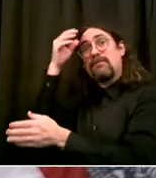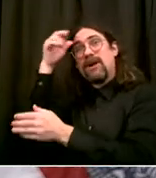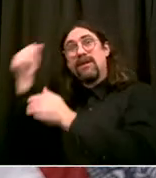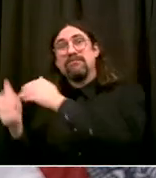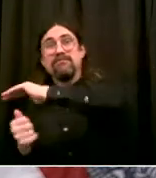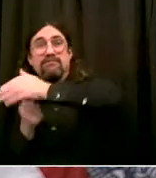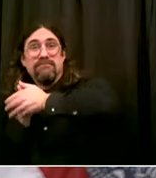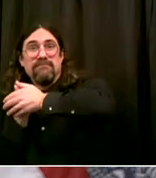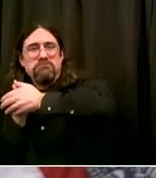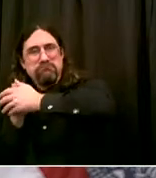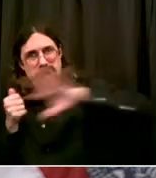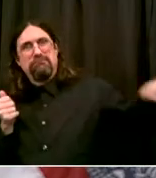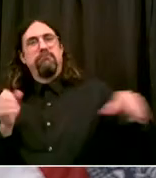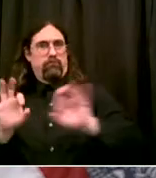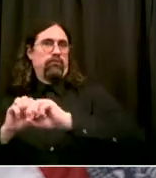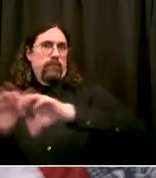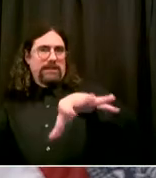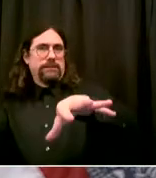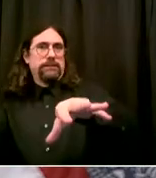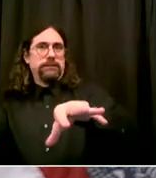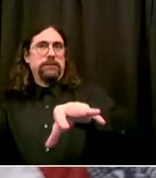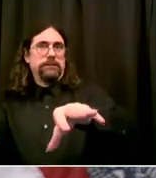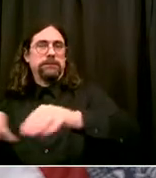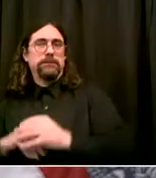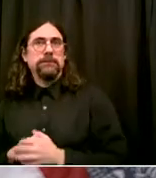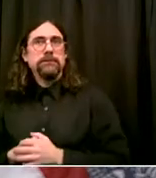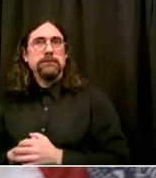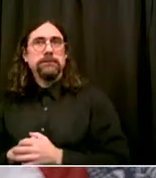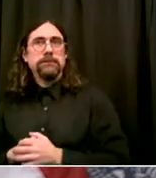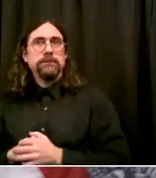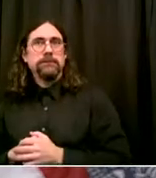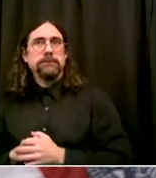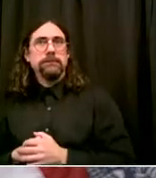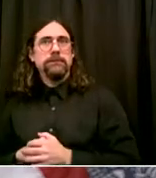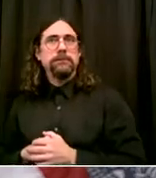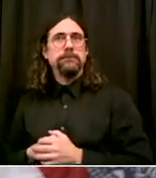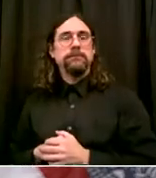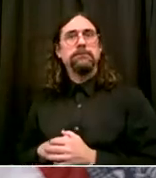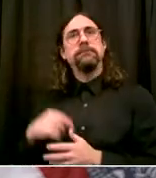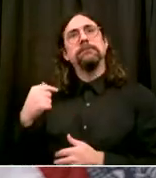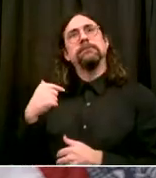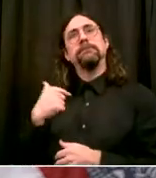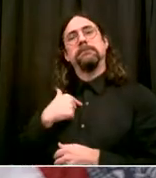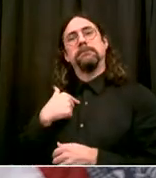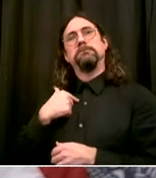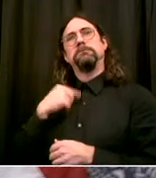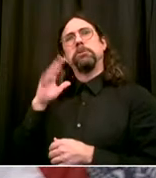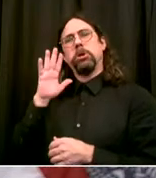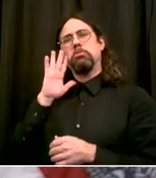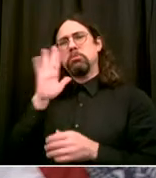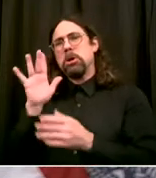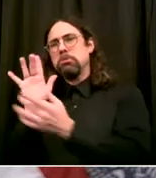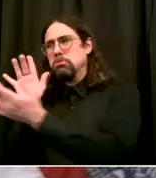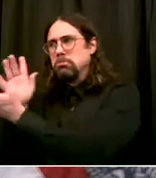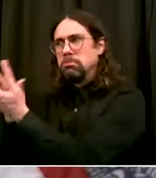confirm that back to you later today. My goal is abundantly clear. I'm very appreciative that the